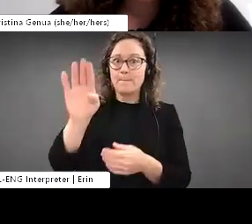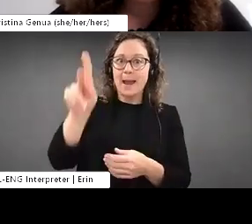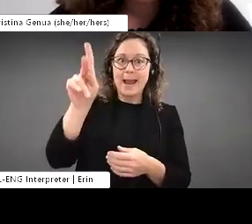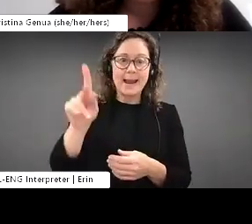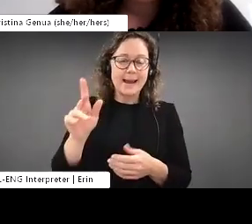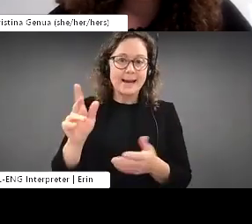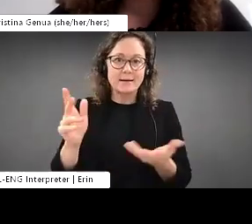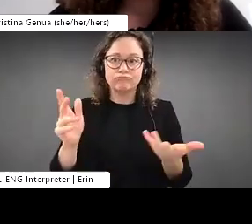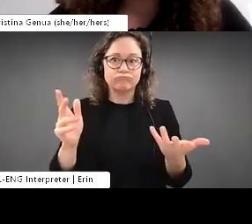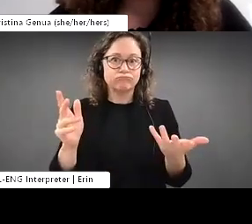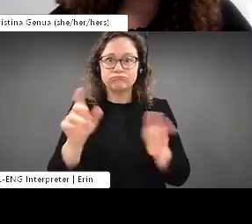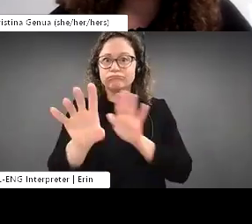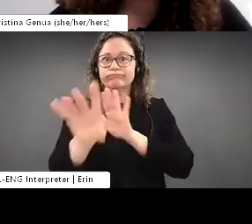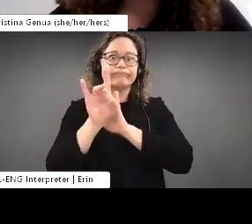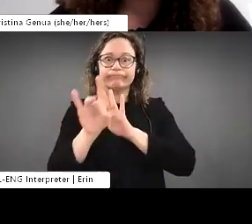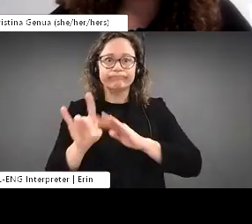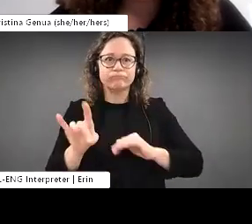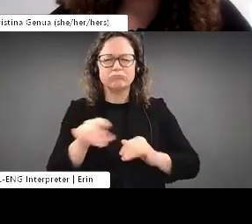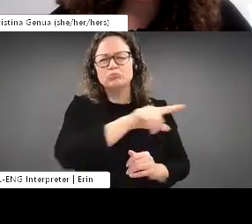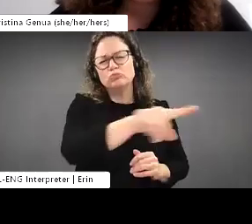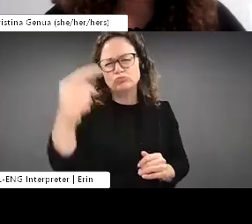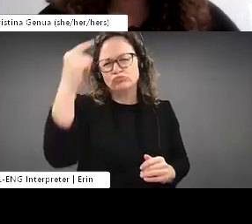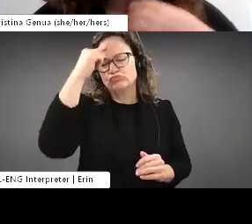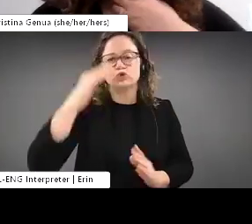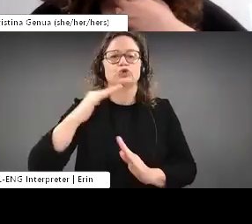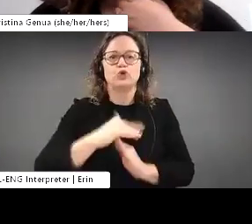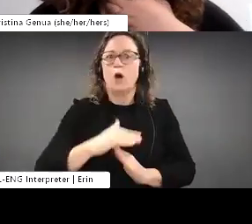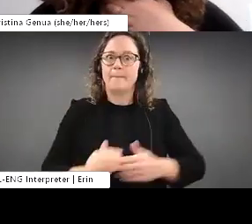important, it says, which three services are most important for you?